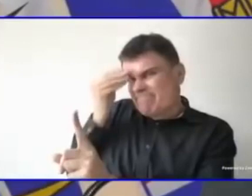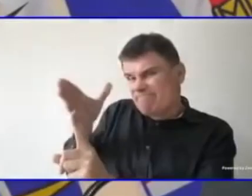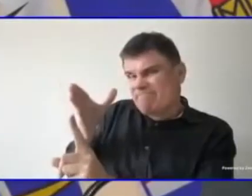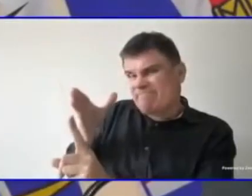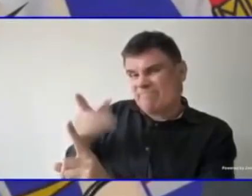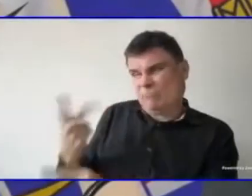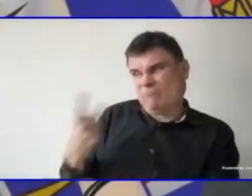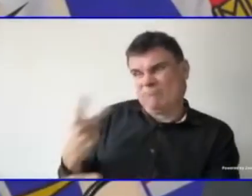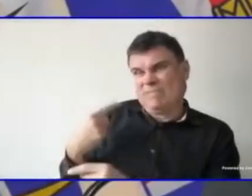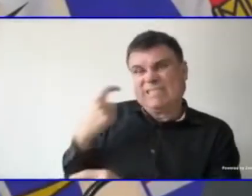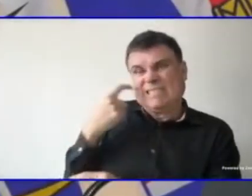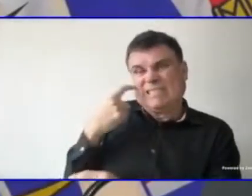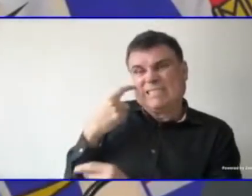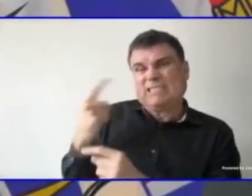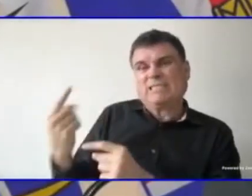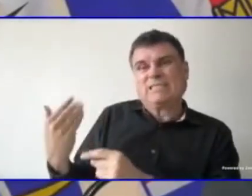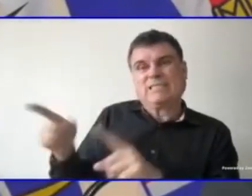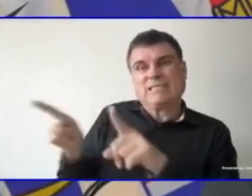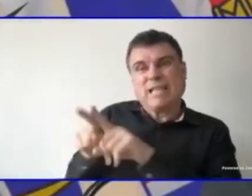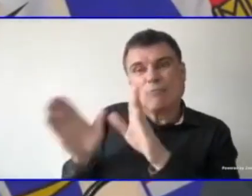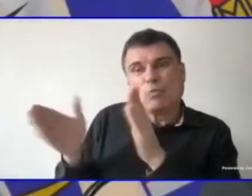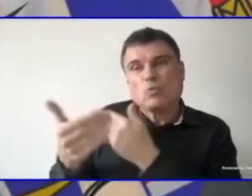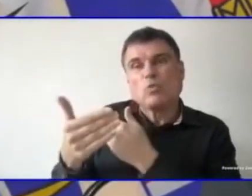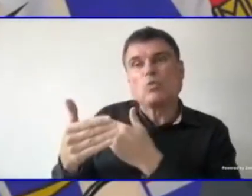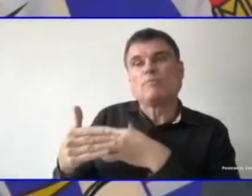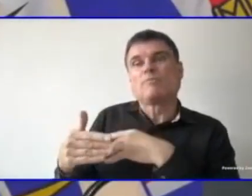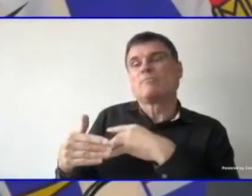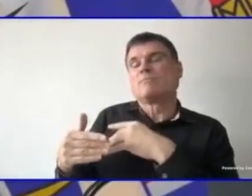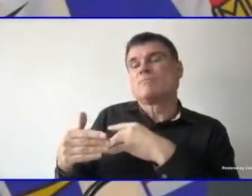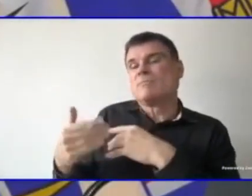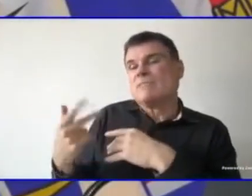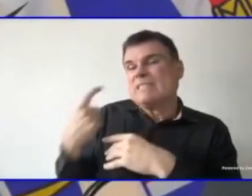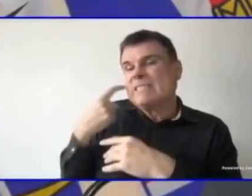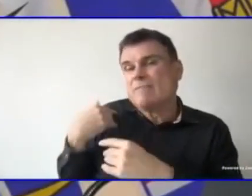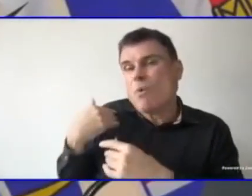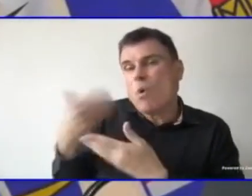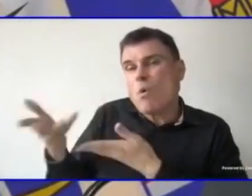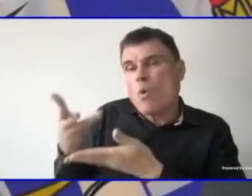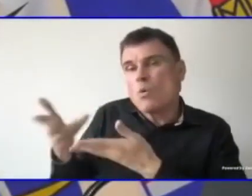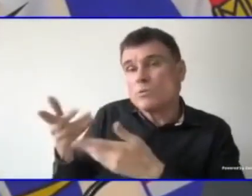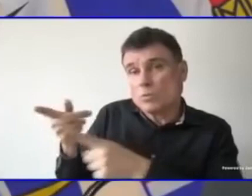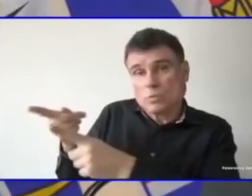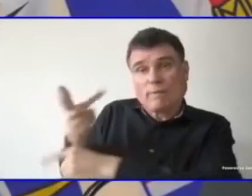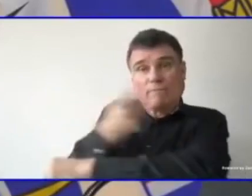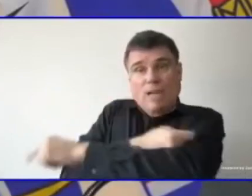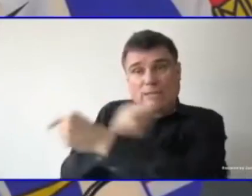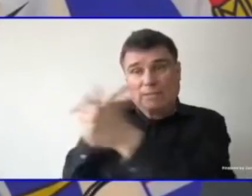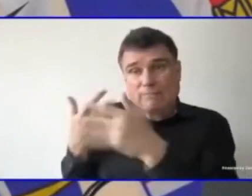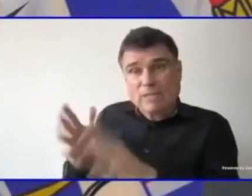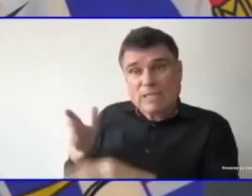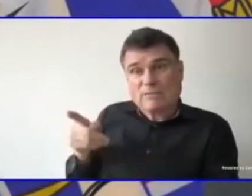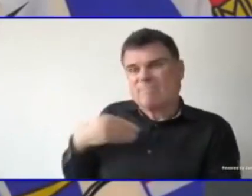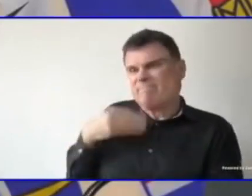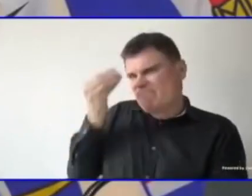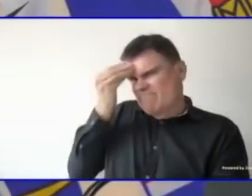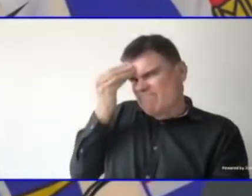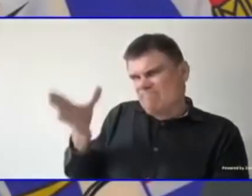themselves. Anybody who is unvaccinated, who you've had close contact with, if you have symptoms and